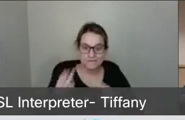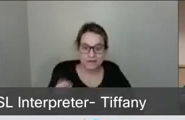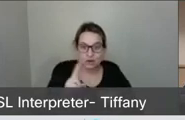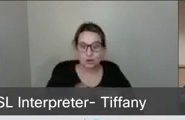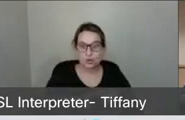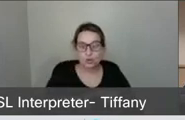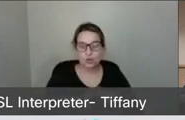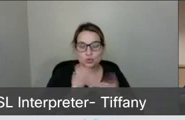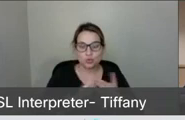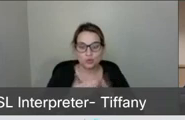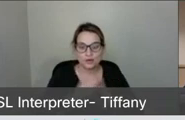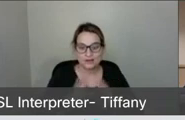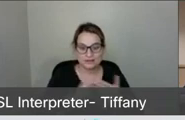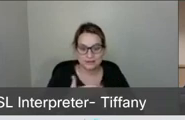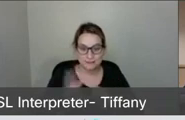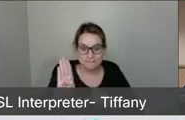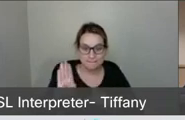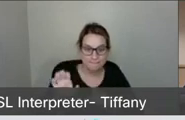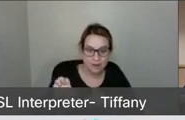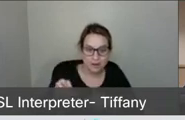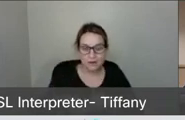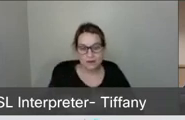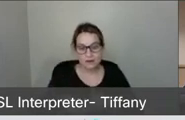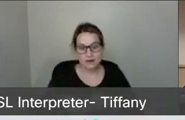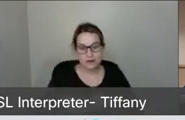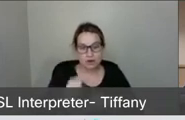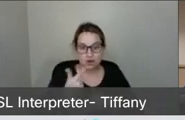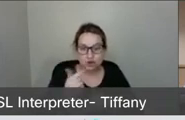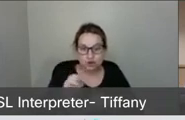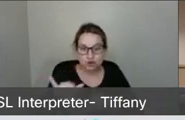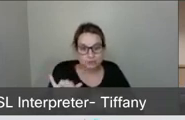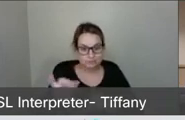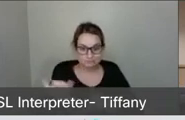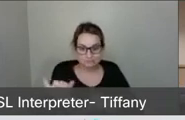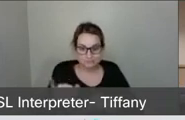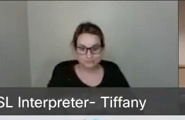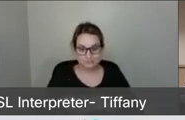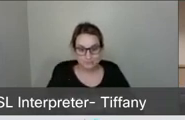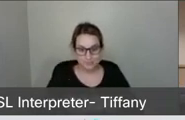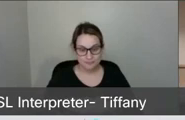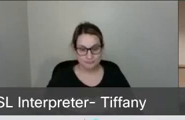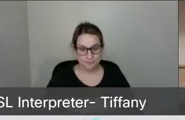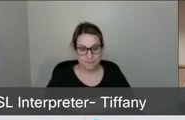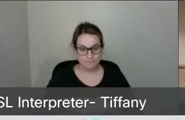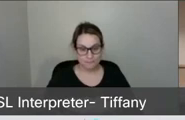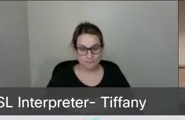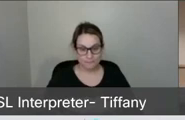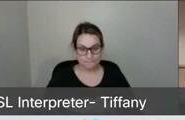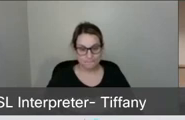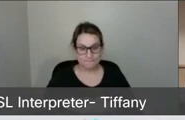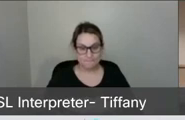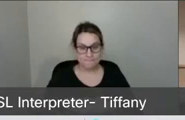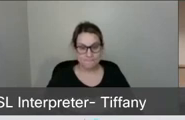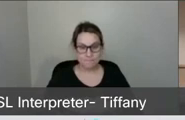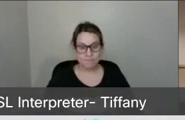country. City of Buckeye is the fastest. Goodyear shortly behind it. So on that front, just wanted